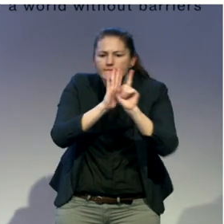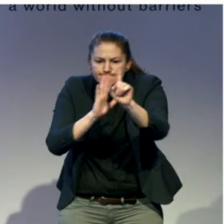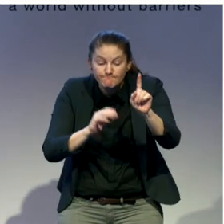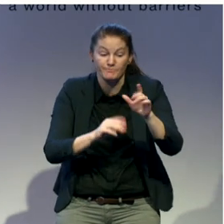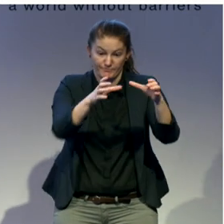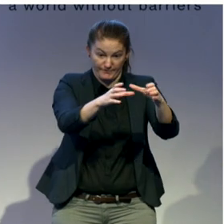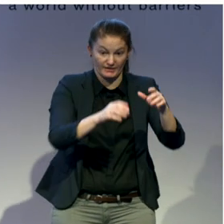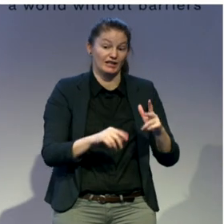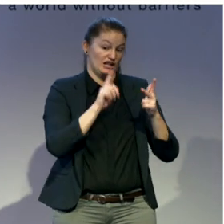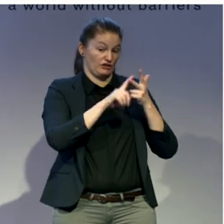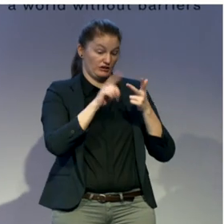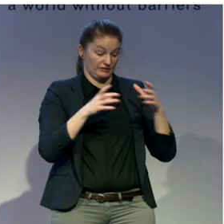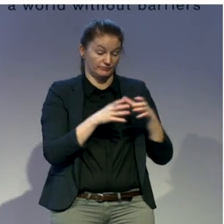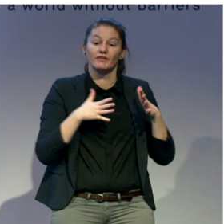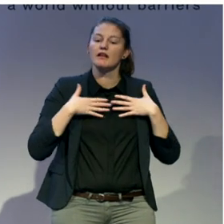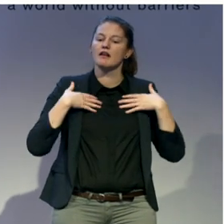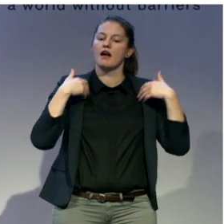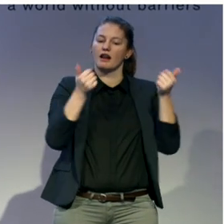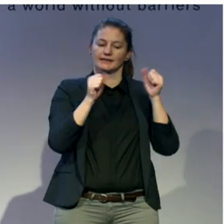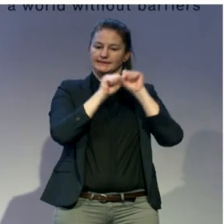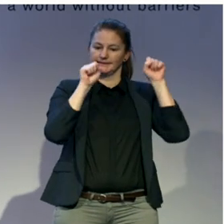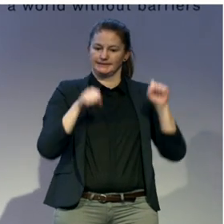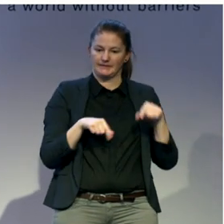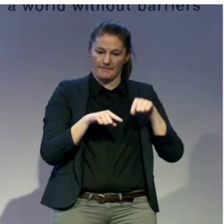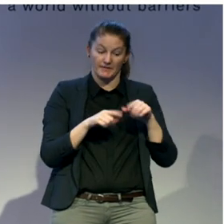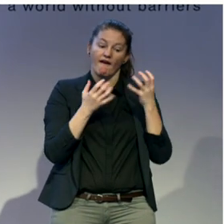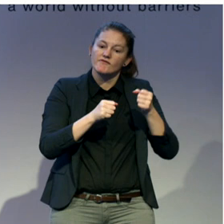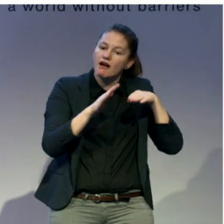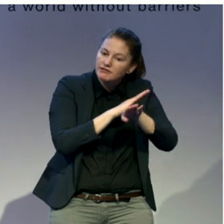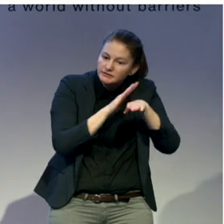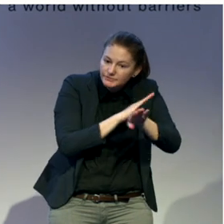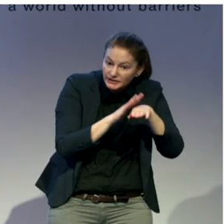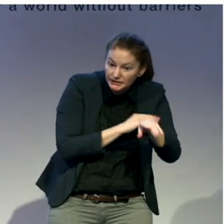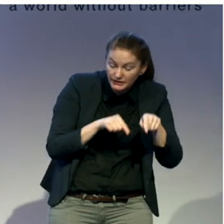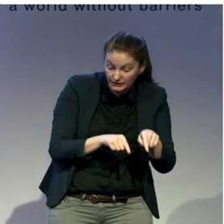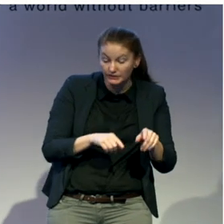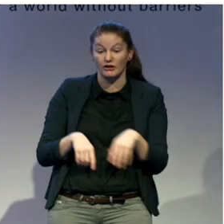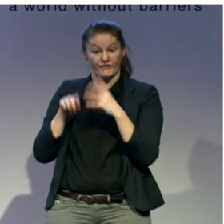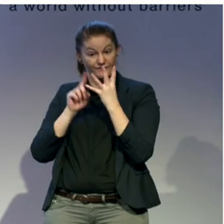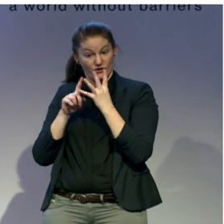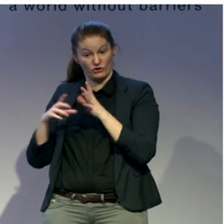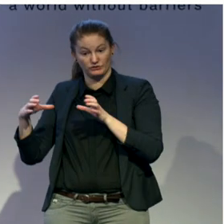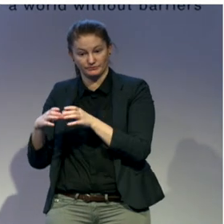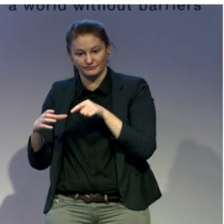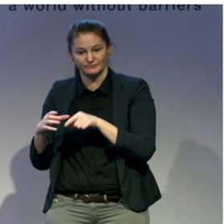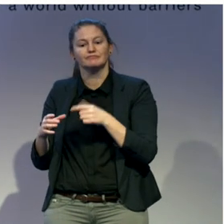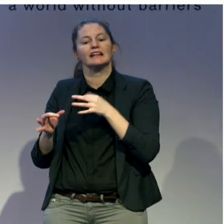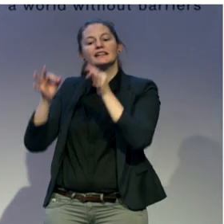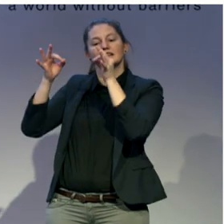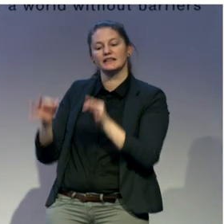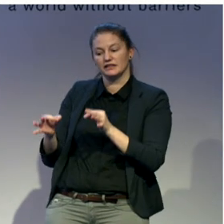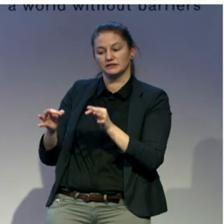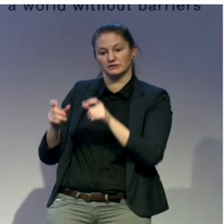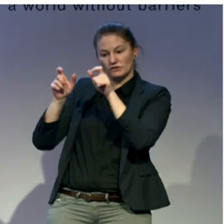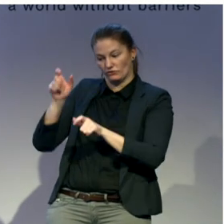and accessible, and decision makers. So I'm gonna tell you about the four strategies that we have been working throughout